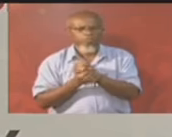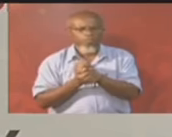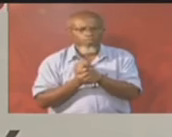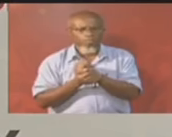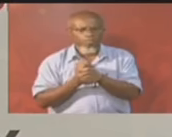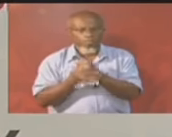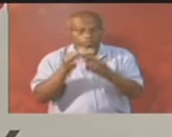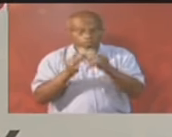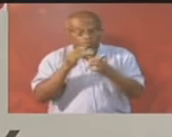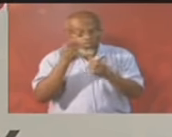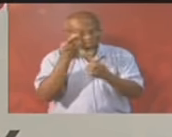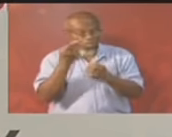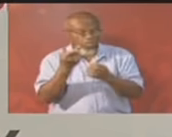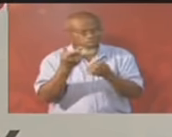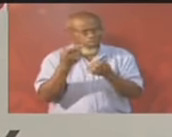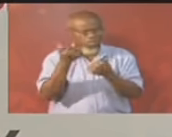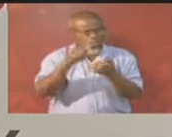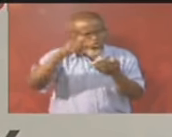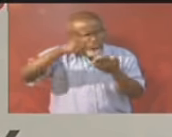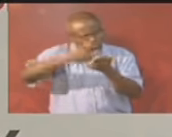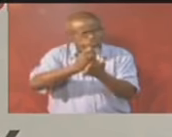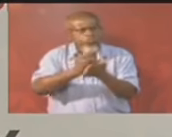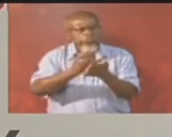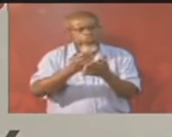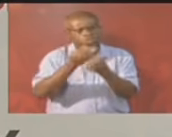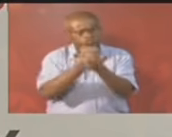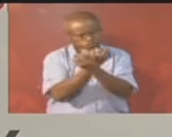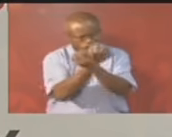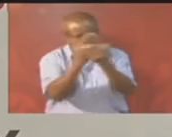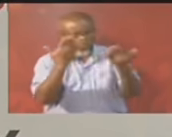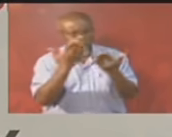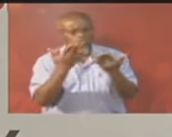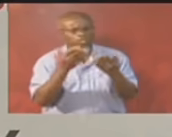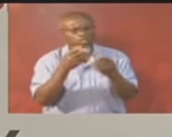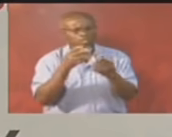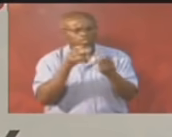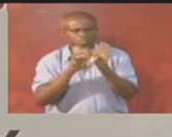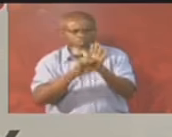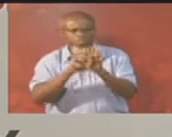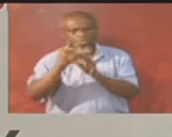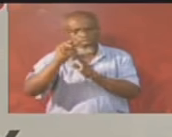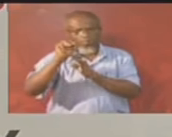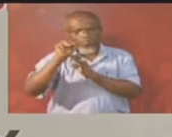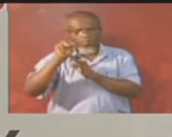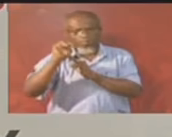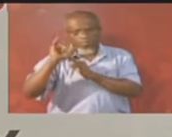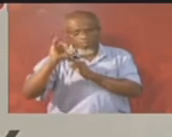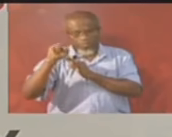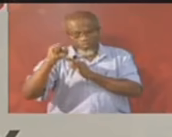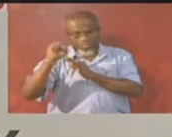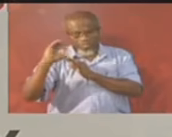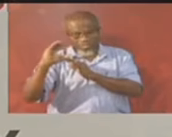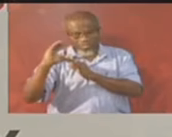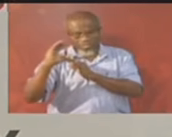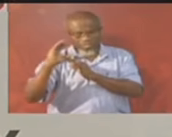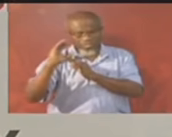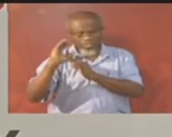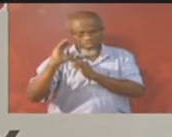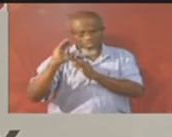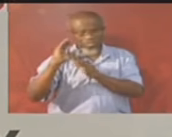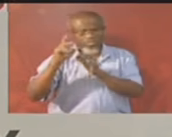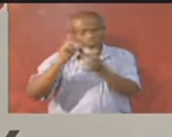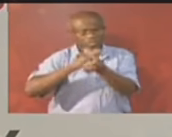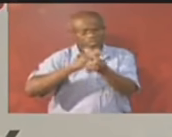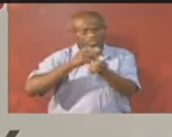occurrence of things like Miss C, COVID-2s, etc., that would better be addressed in detail by the pediatric